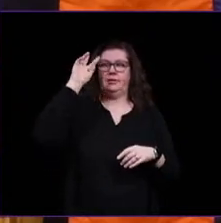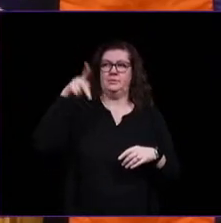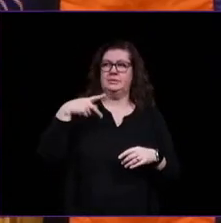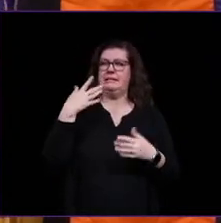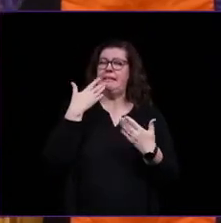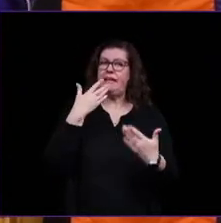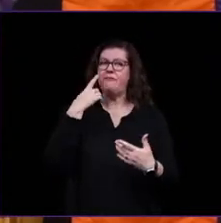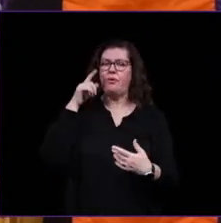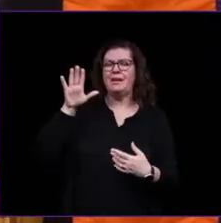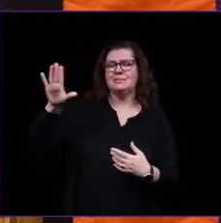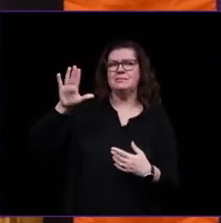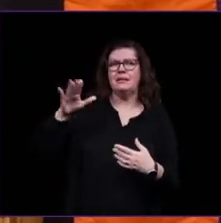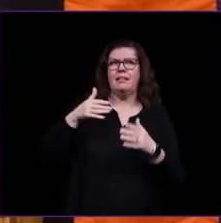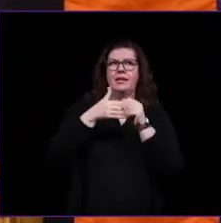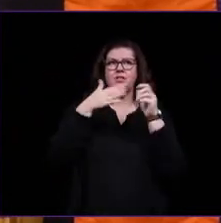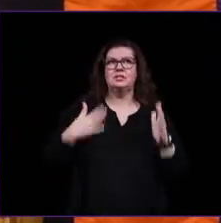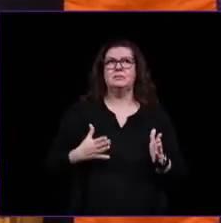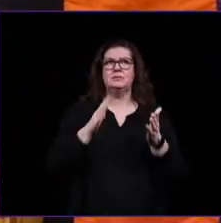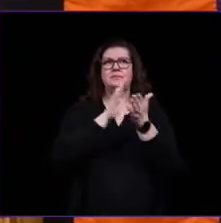leadership?